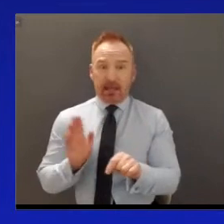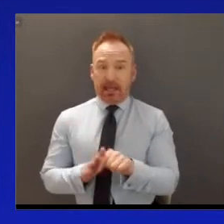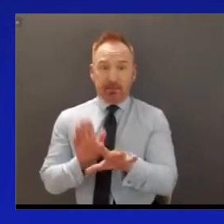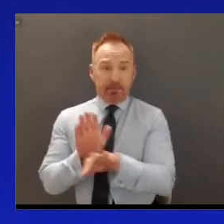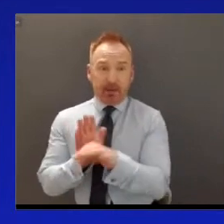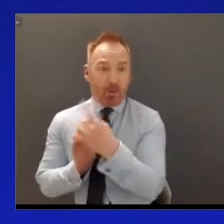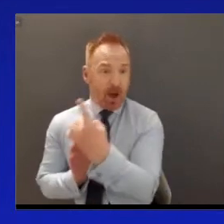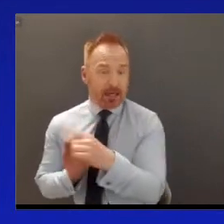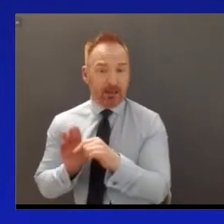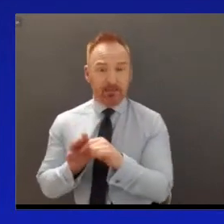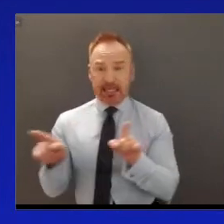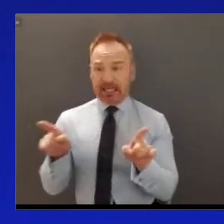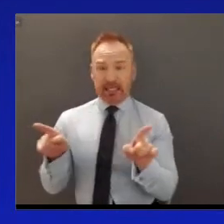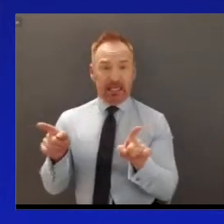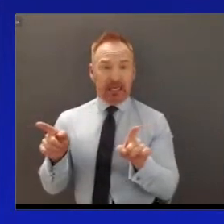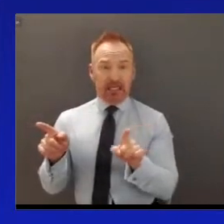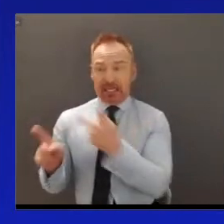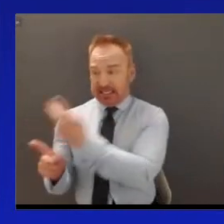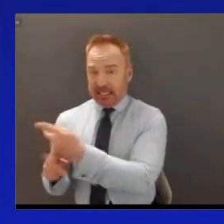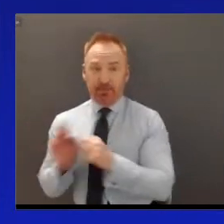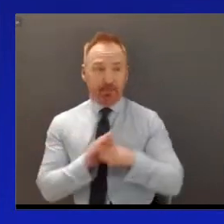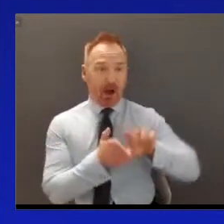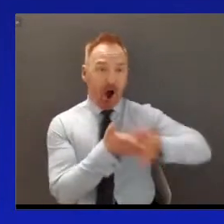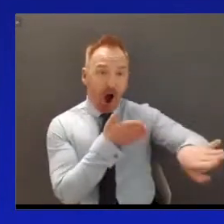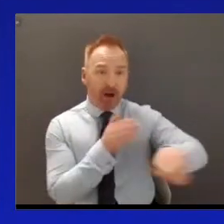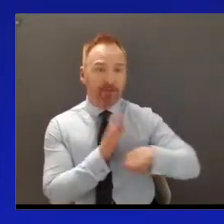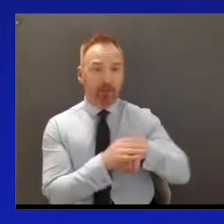do I. I certainly